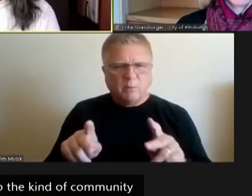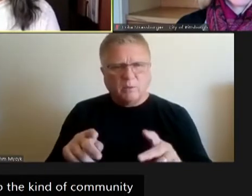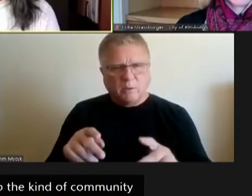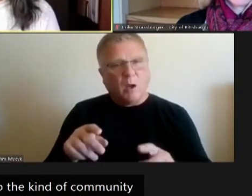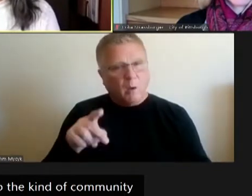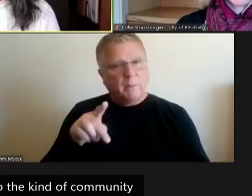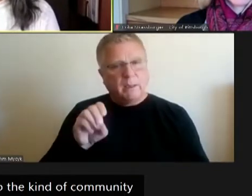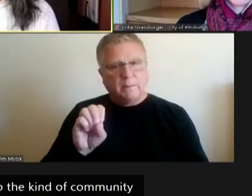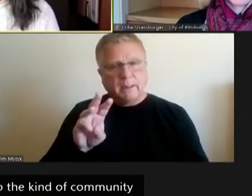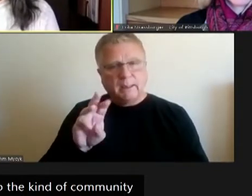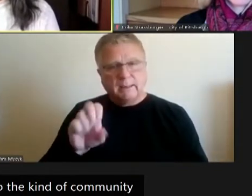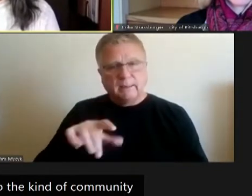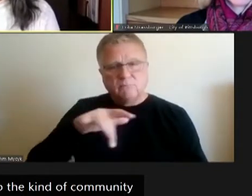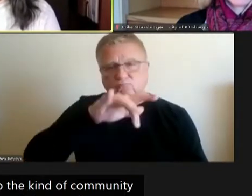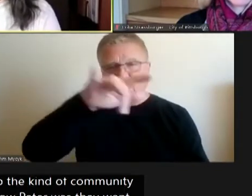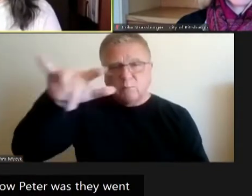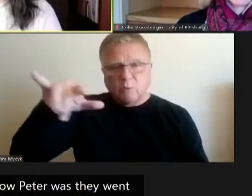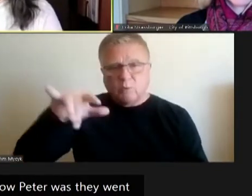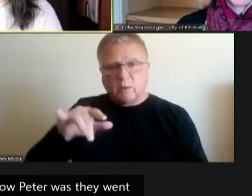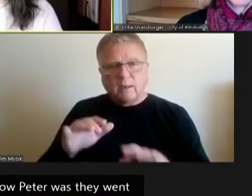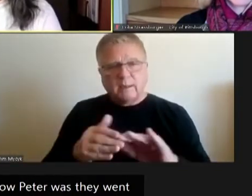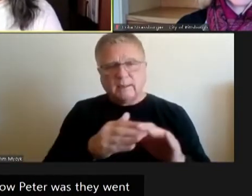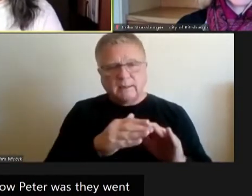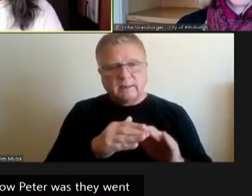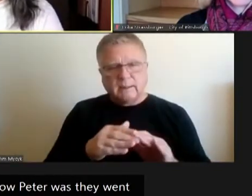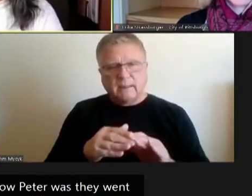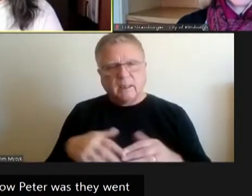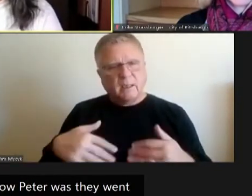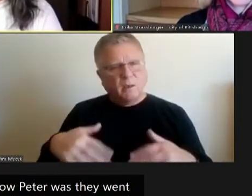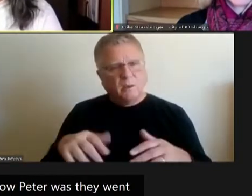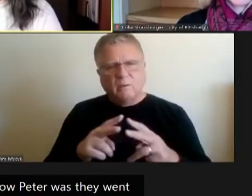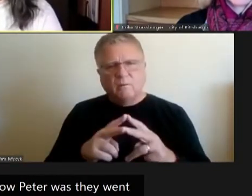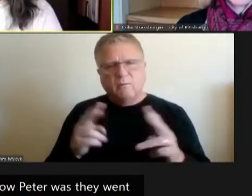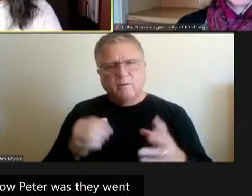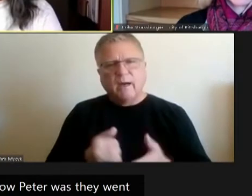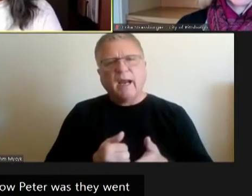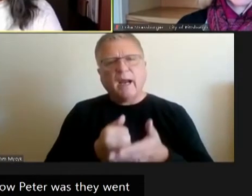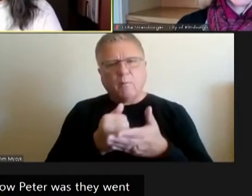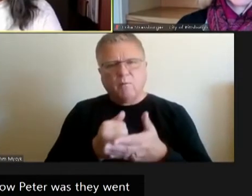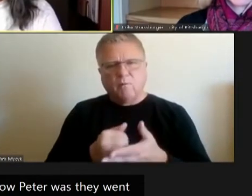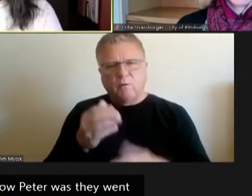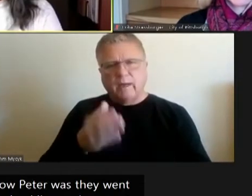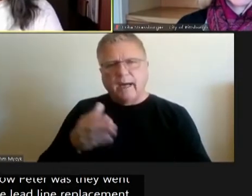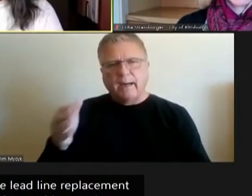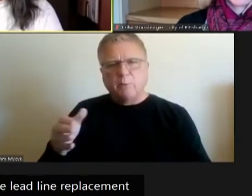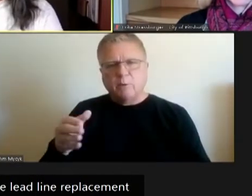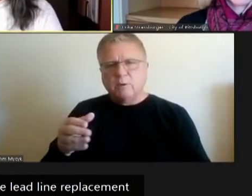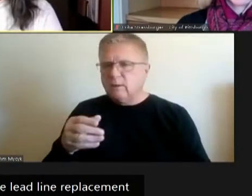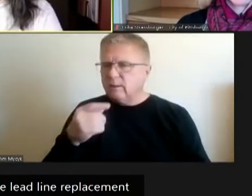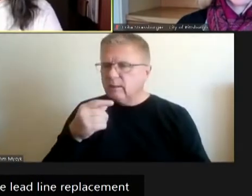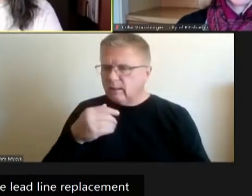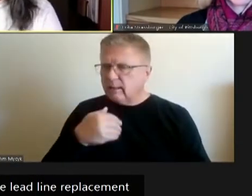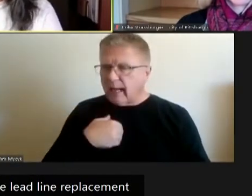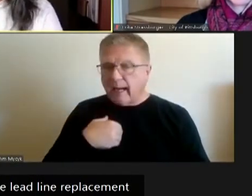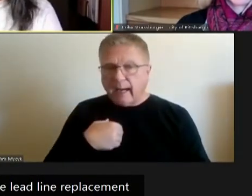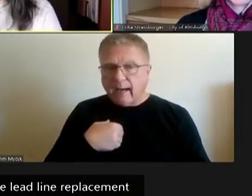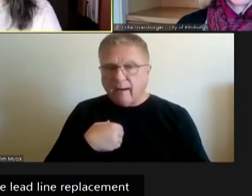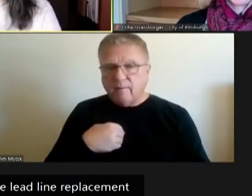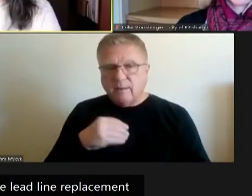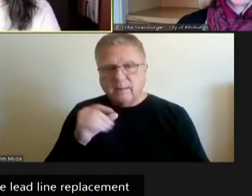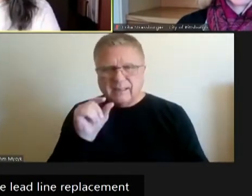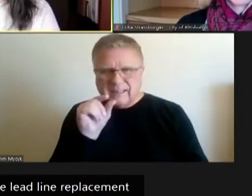the lead line replacement plans. It was incredibly helpful for neighbors to be able to have